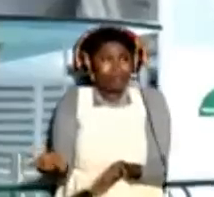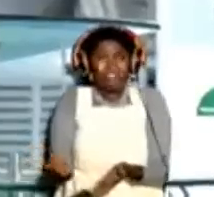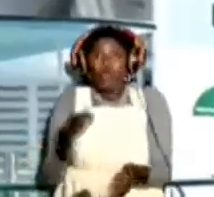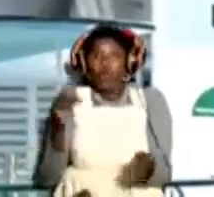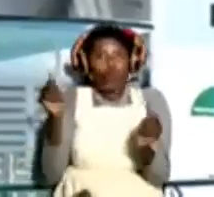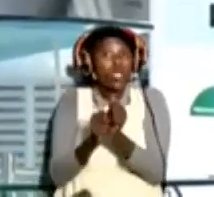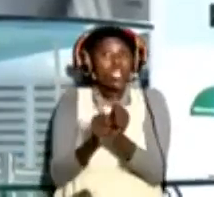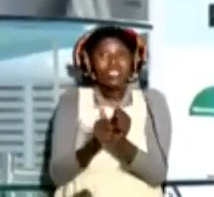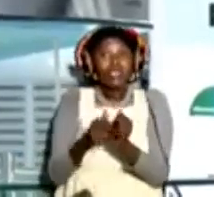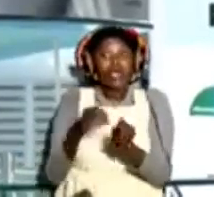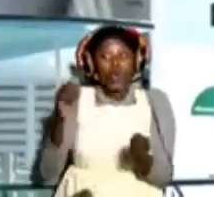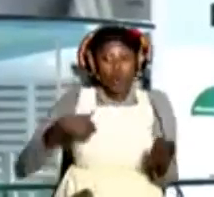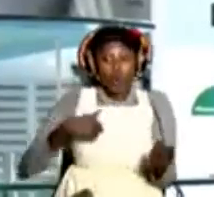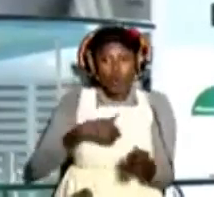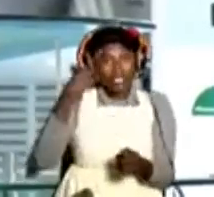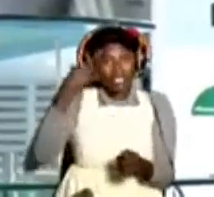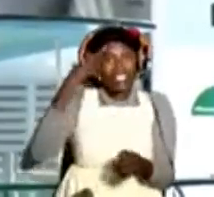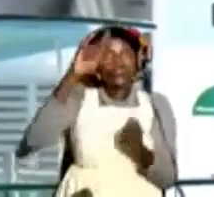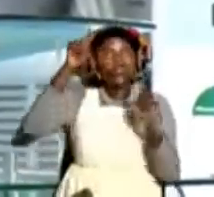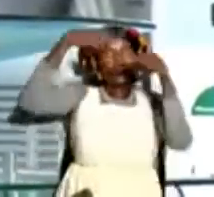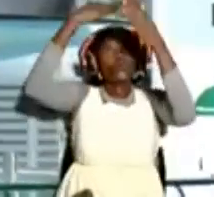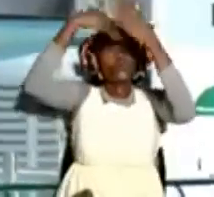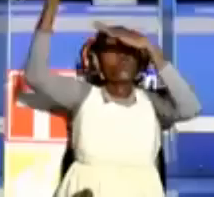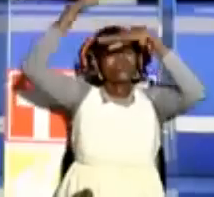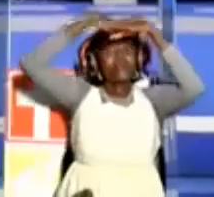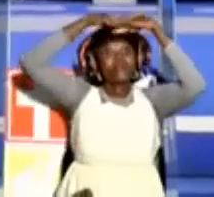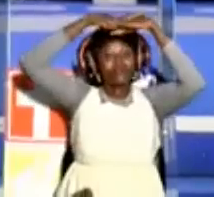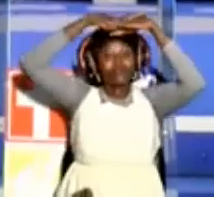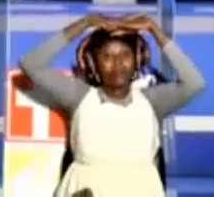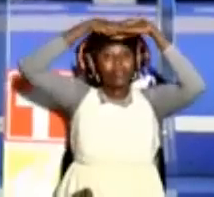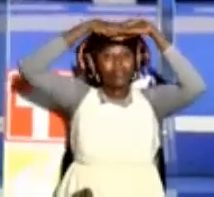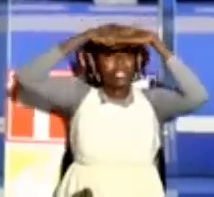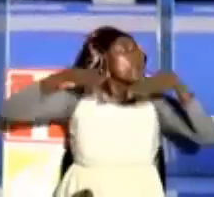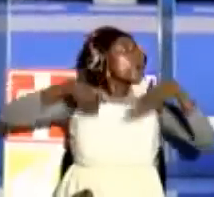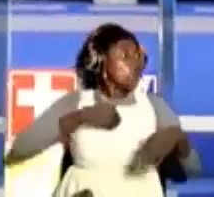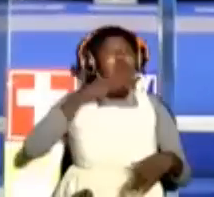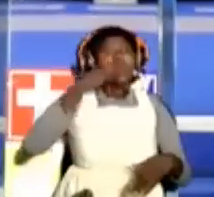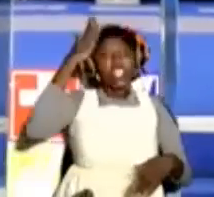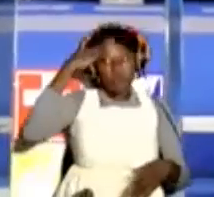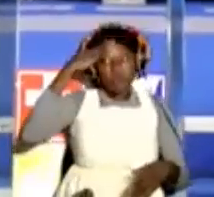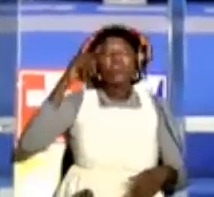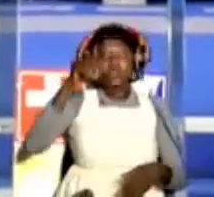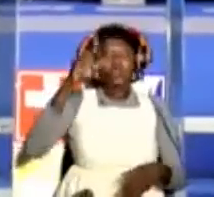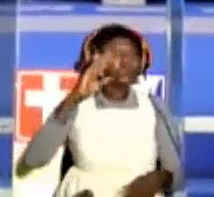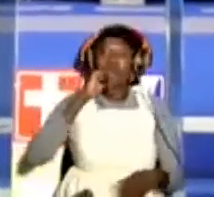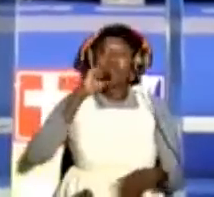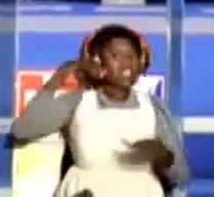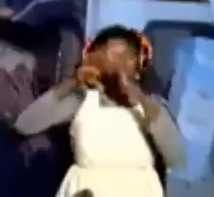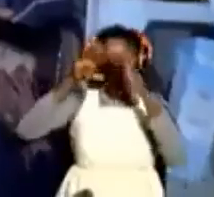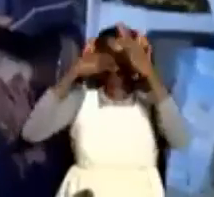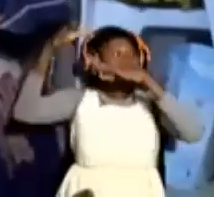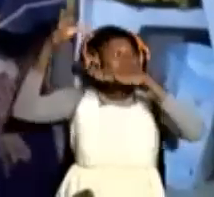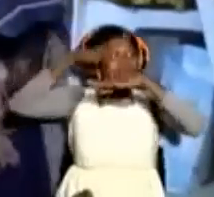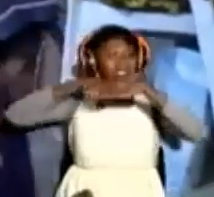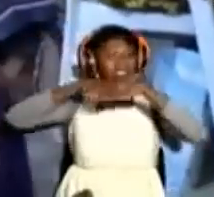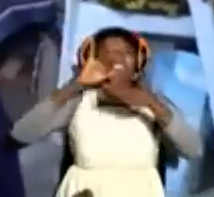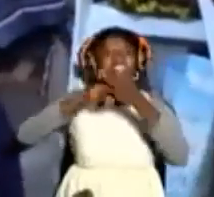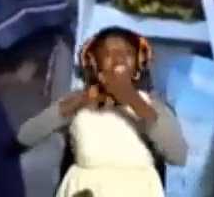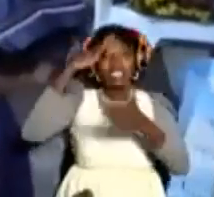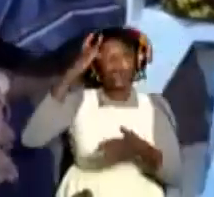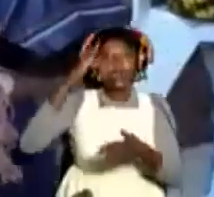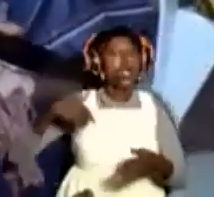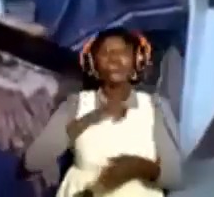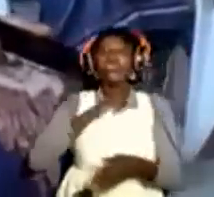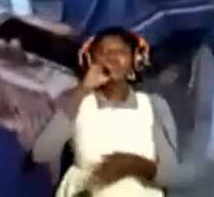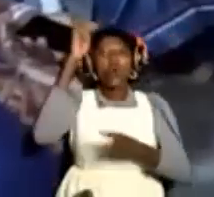We thought that you are going to make it up there. We knew we are going nowhere. That's why we